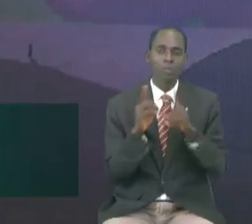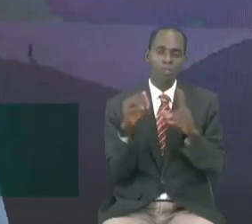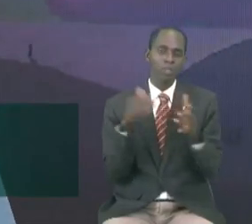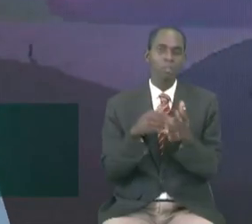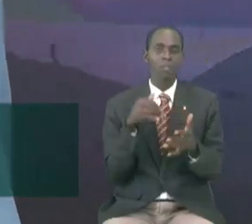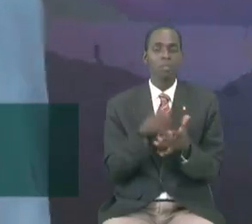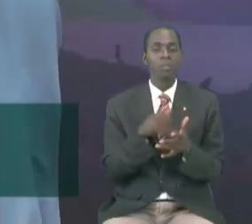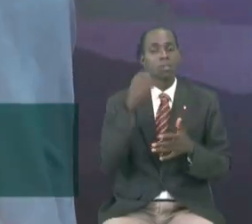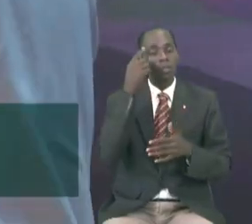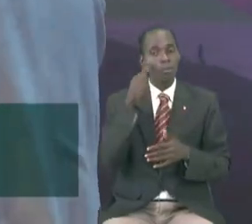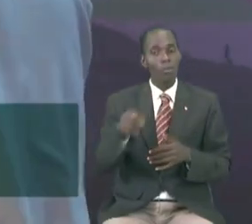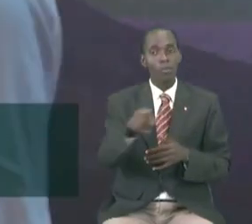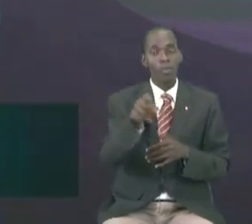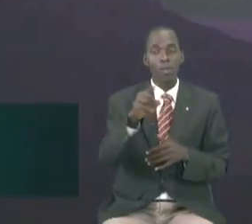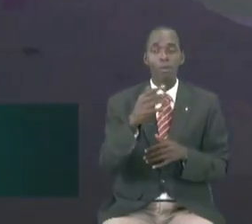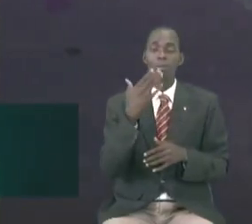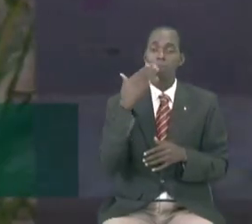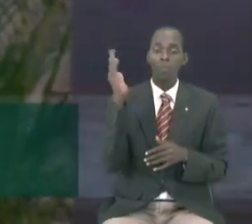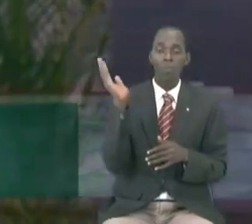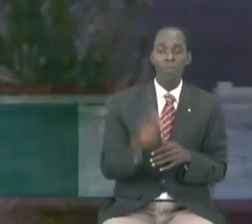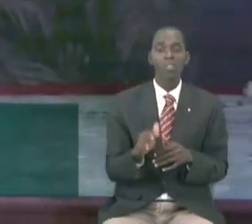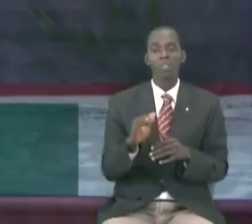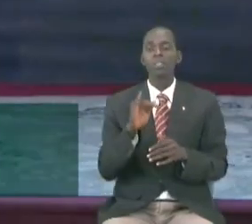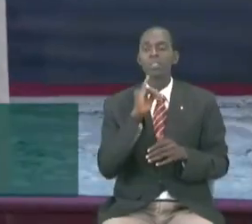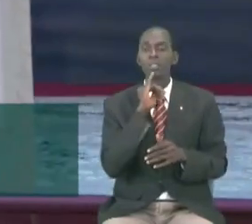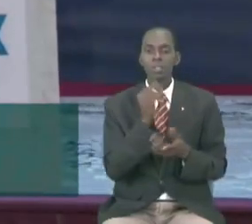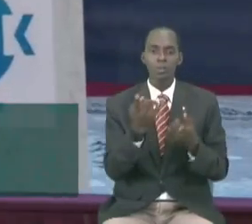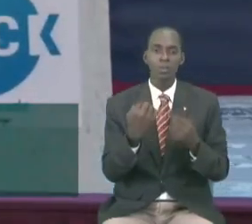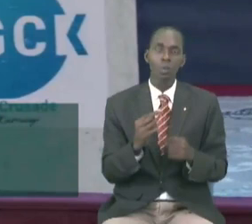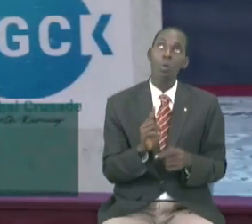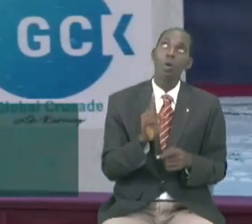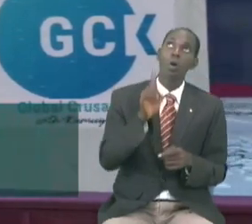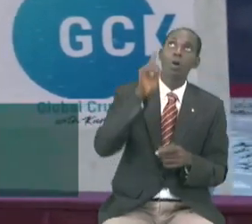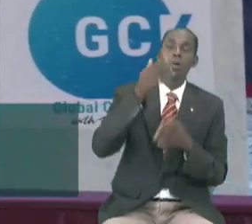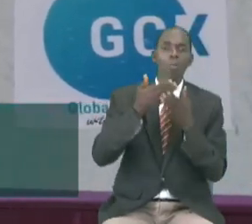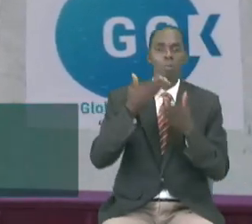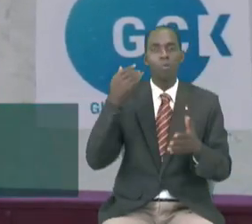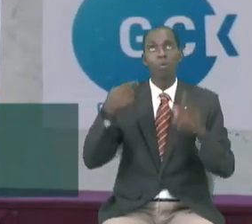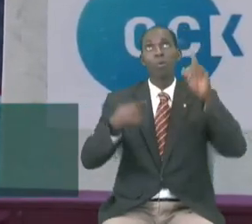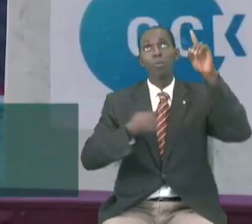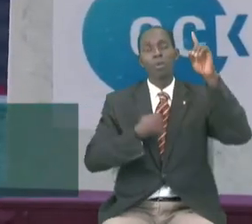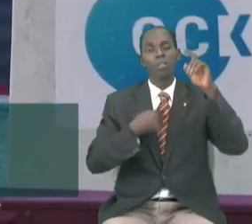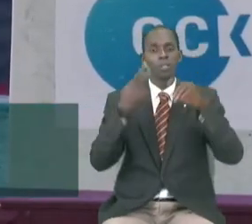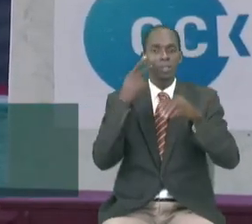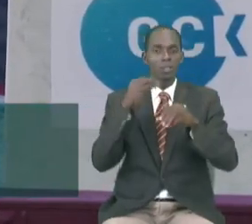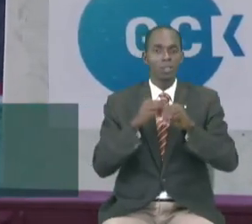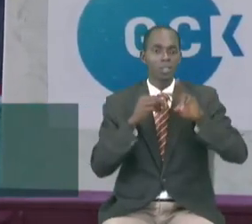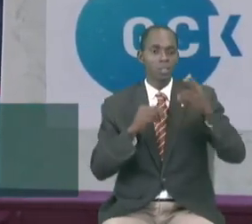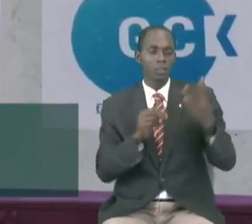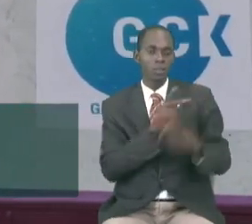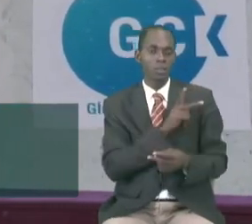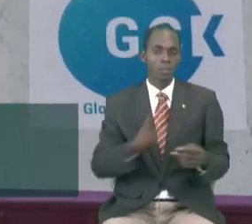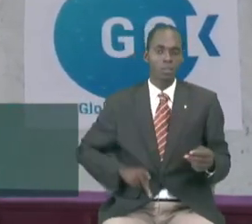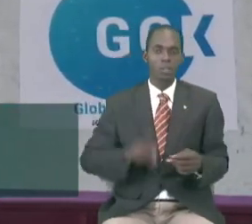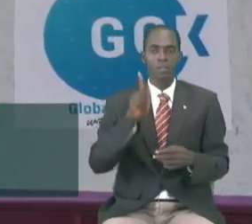2 Kings chapter 14, you'll find that Jonah had been working for God, serving the Lord, preaching the